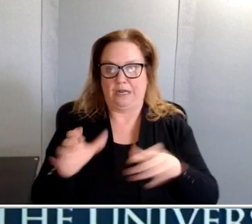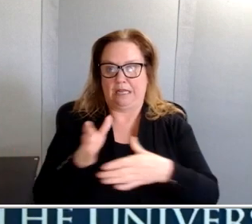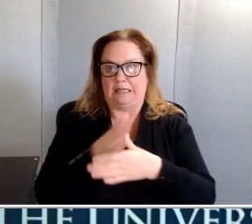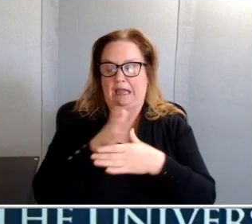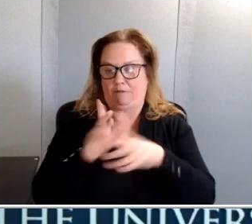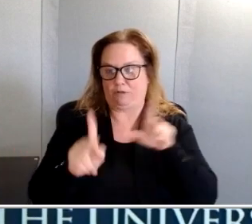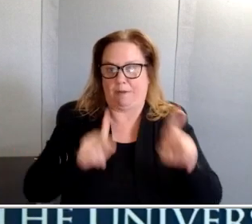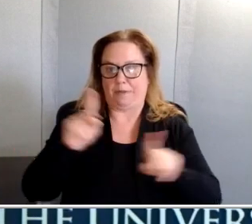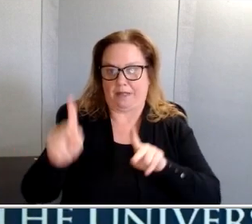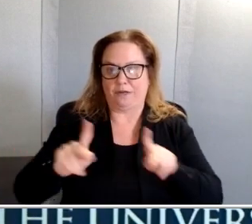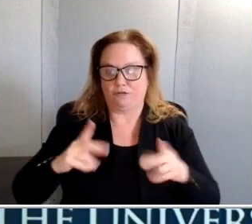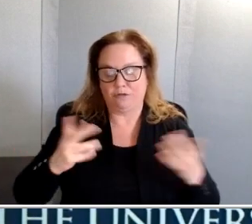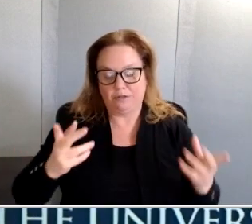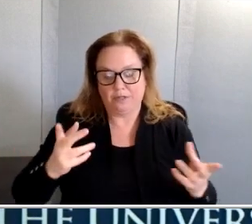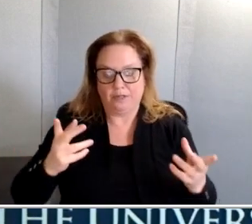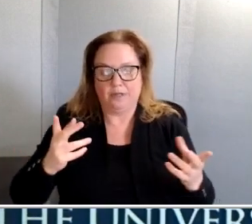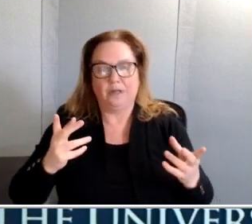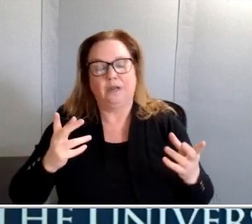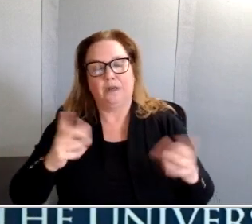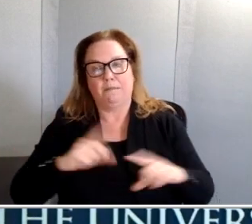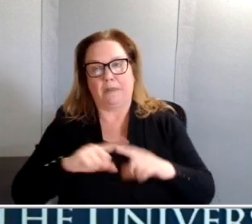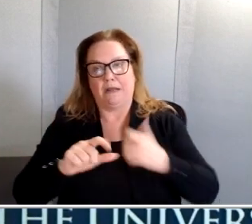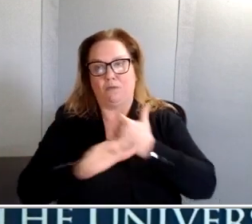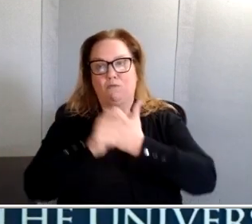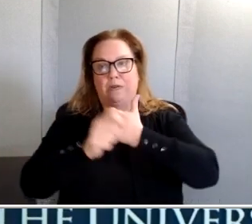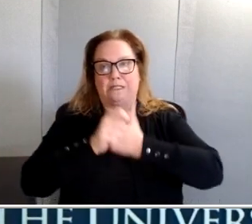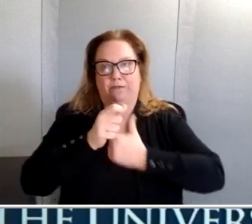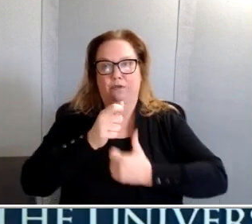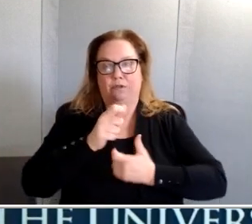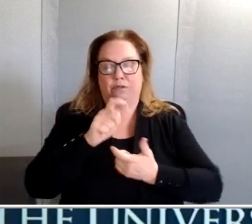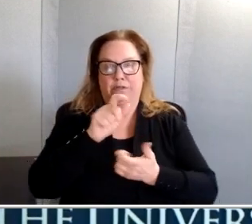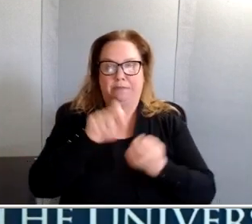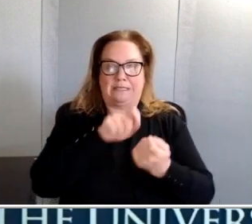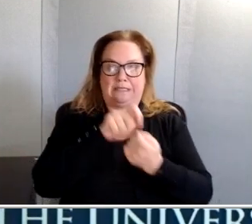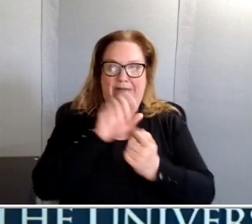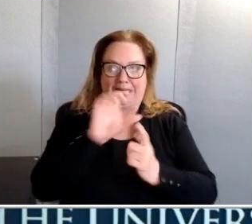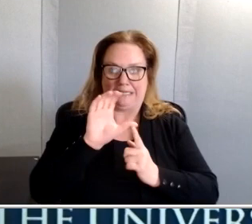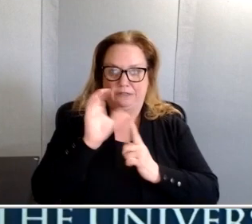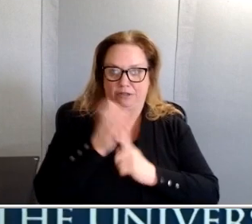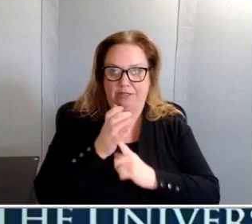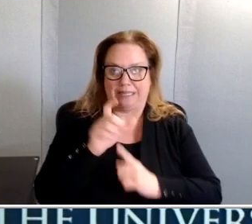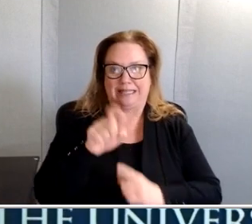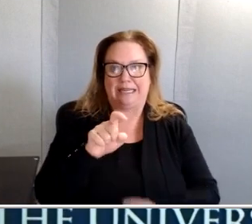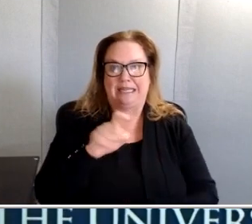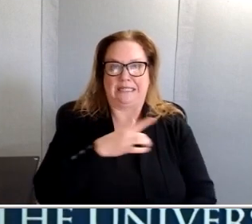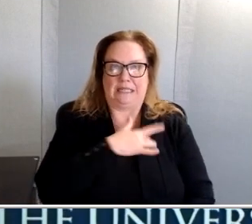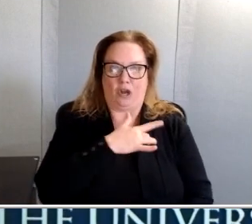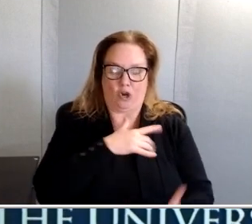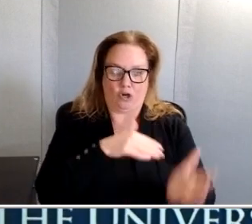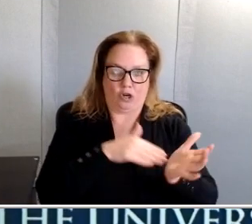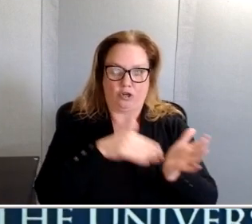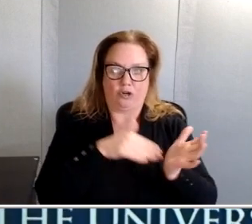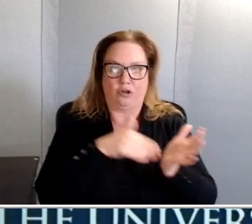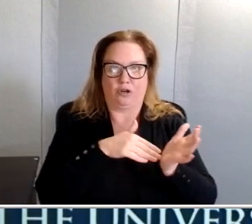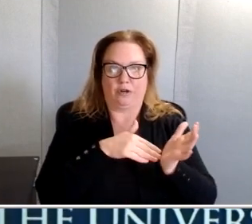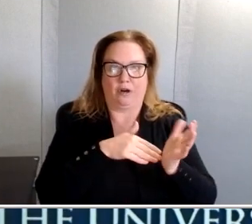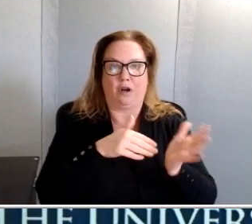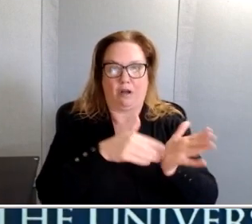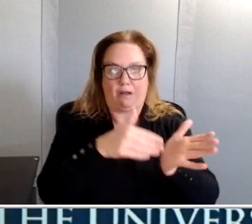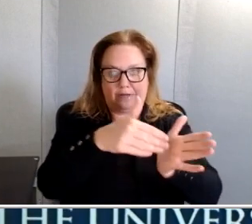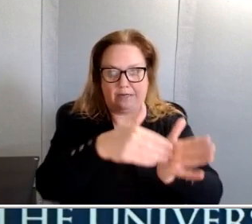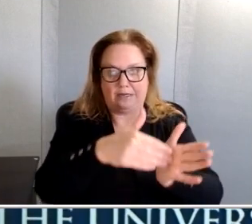population. But they are at risk for certain conditions like I talked about. So those patients need to see cardiologists very often, get